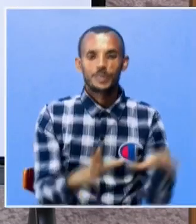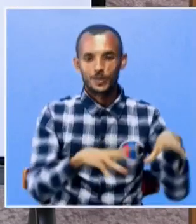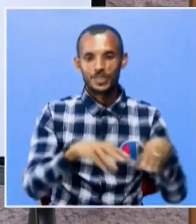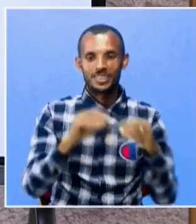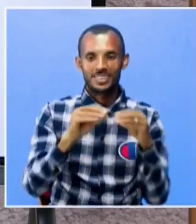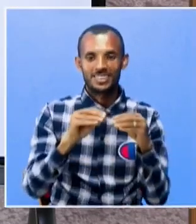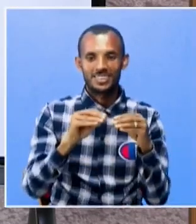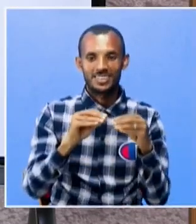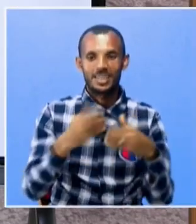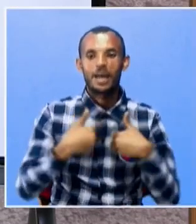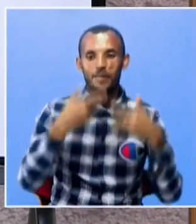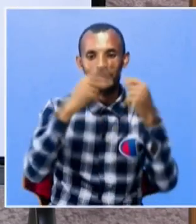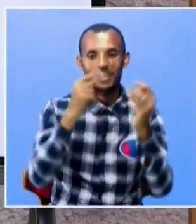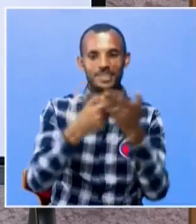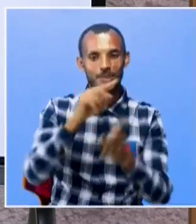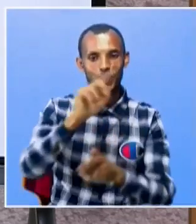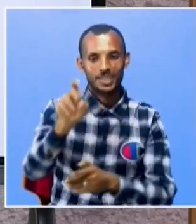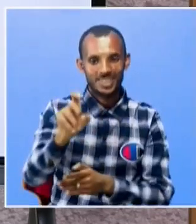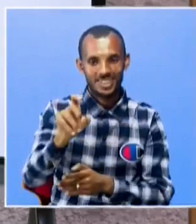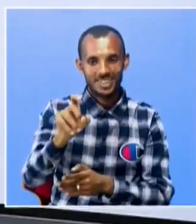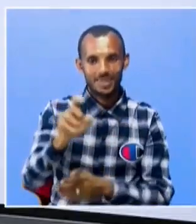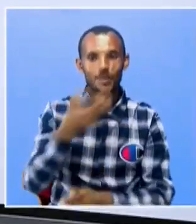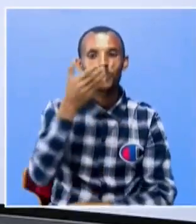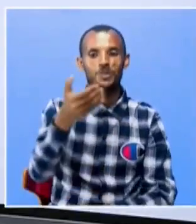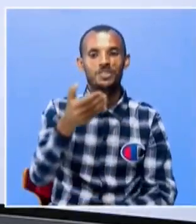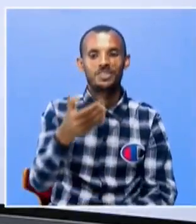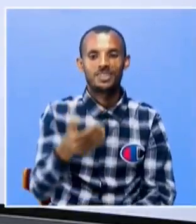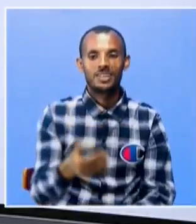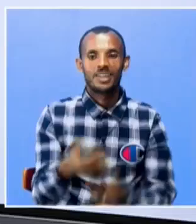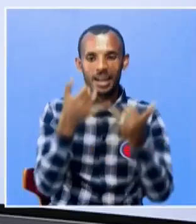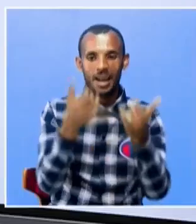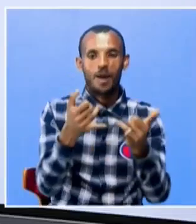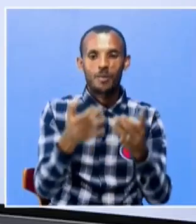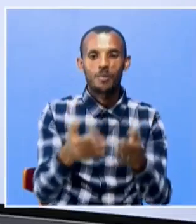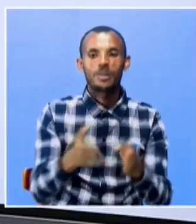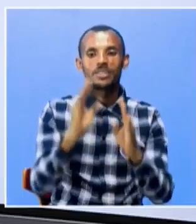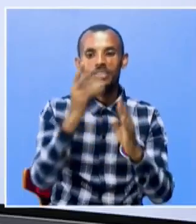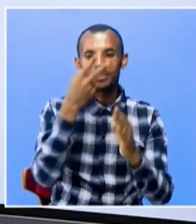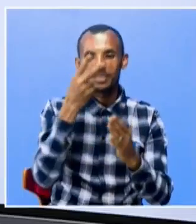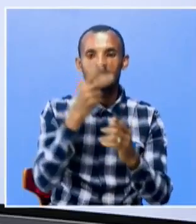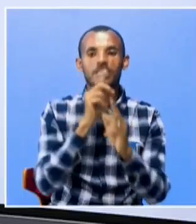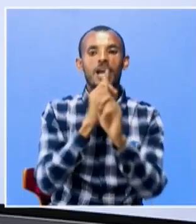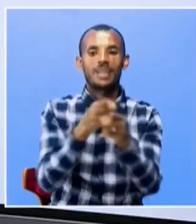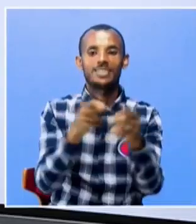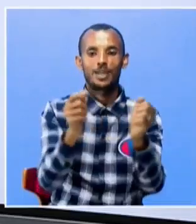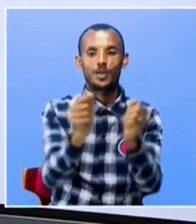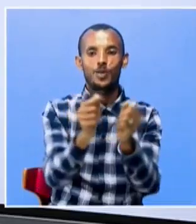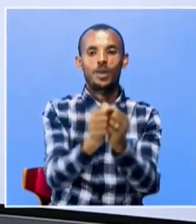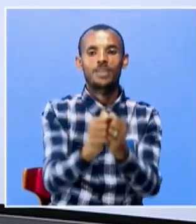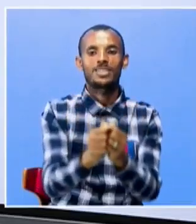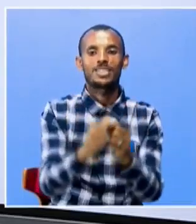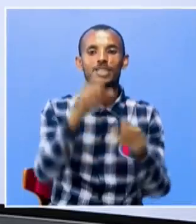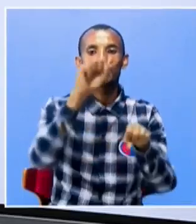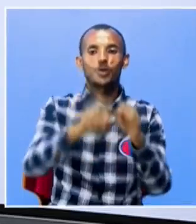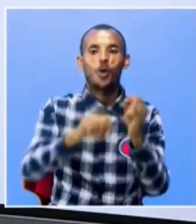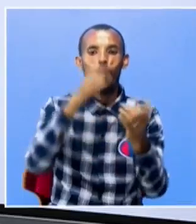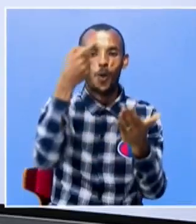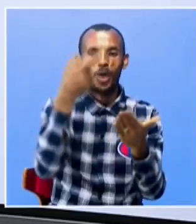Students, have you tried the question? Good. Now let's see the answer together. So